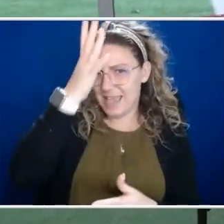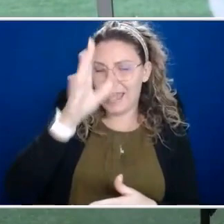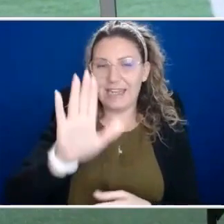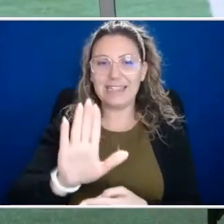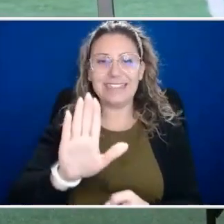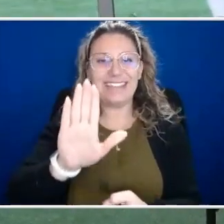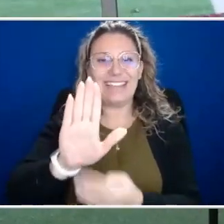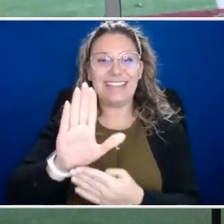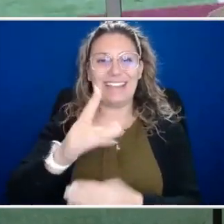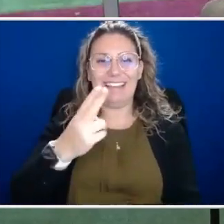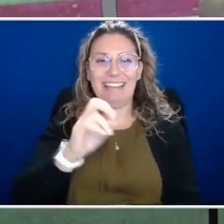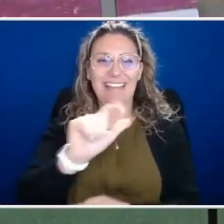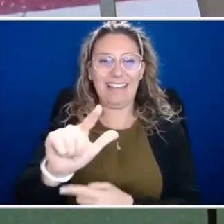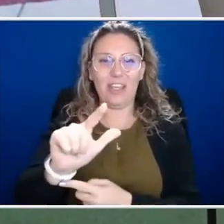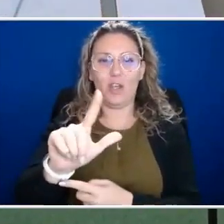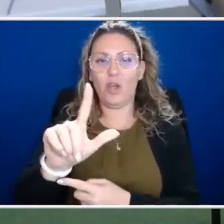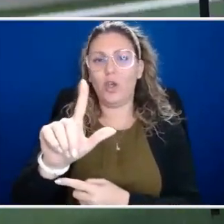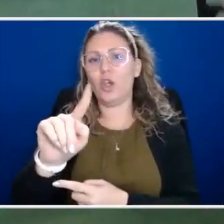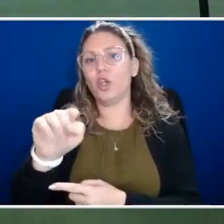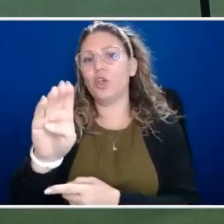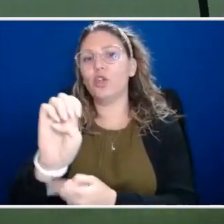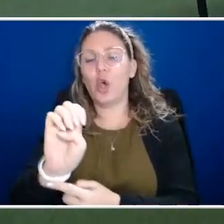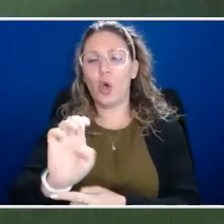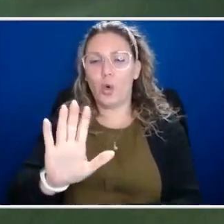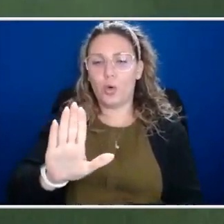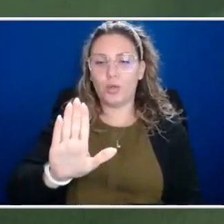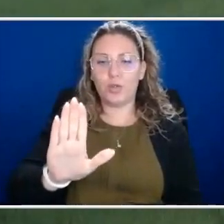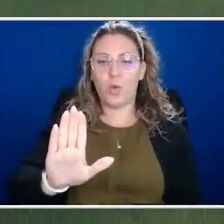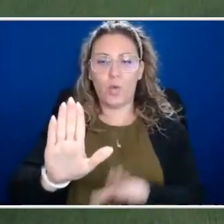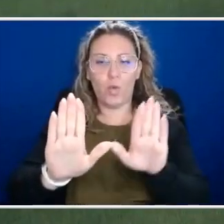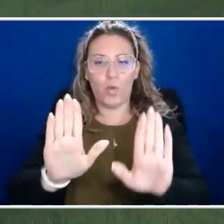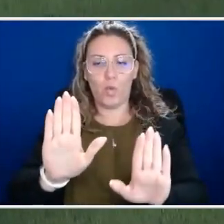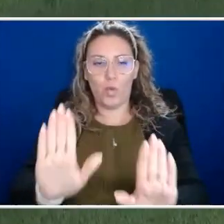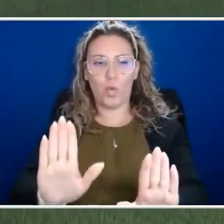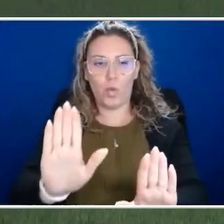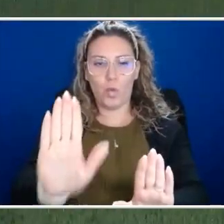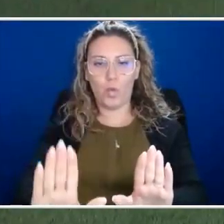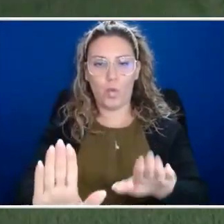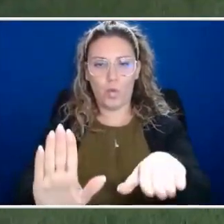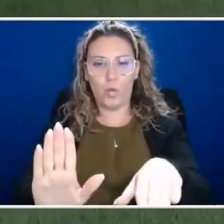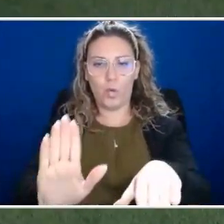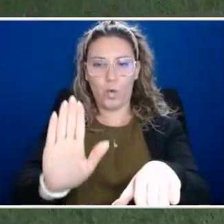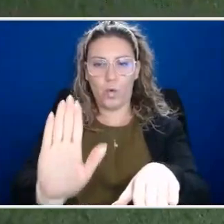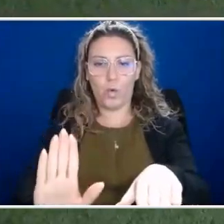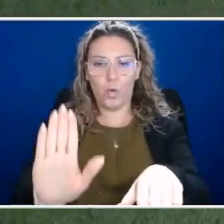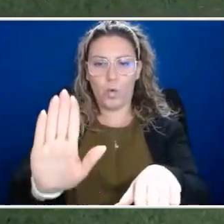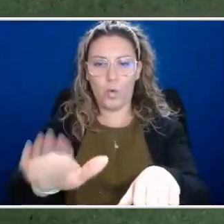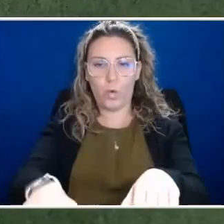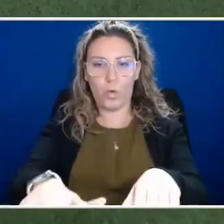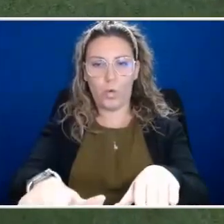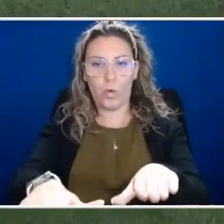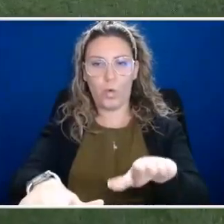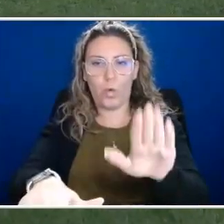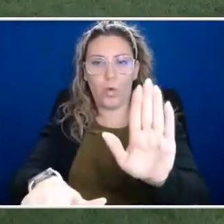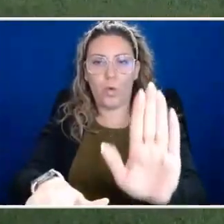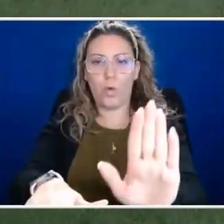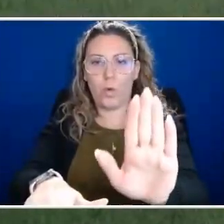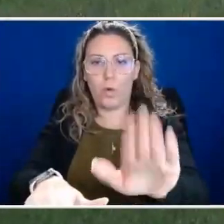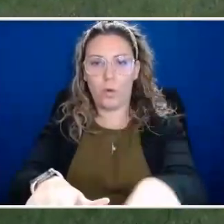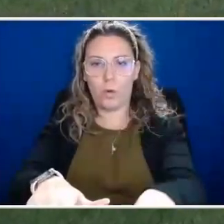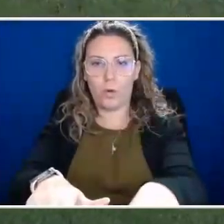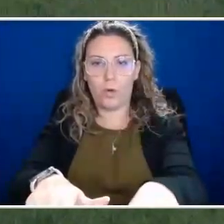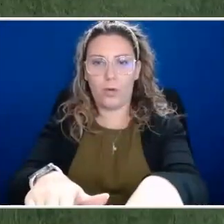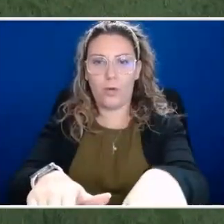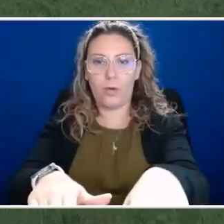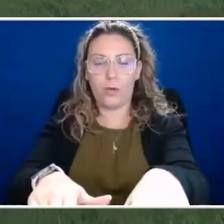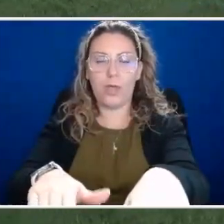do? Can you show us those? Yeah, so that would just be walking up onto your heel, and then driving up onto your toes. And